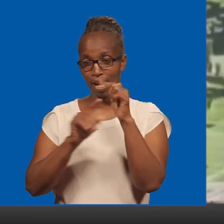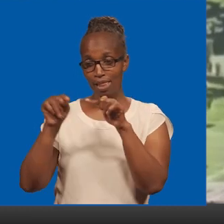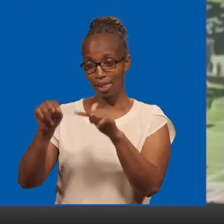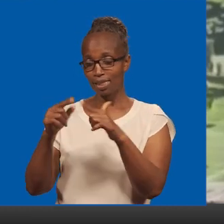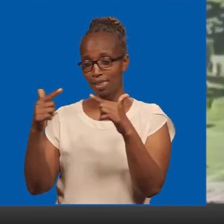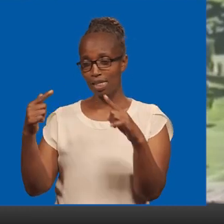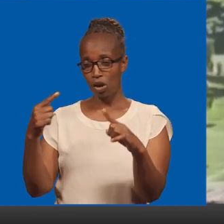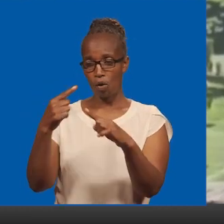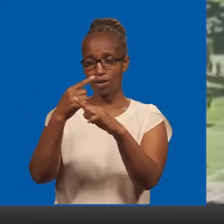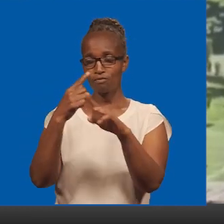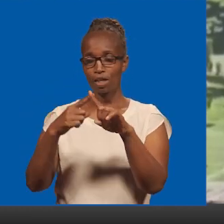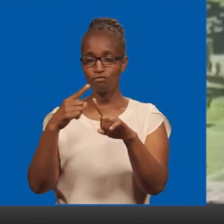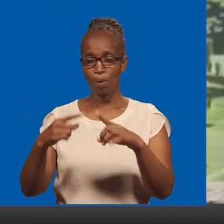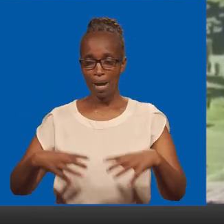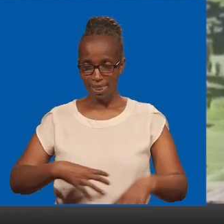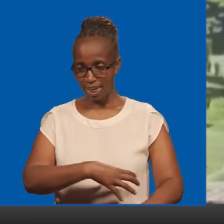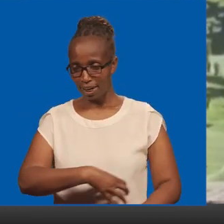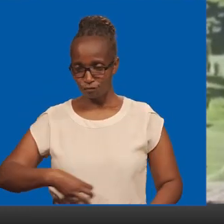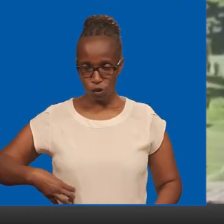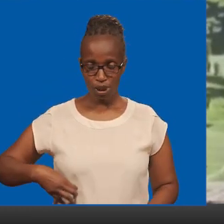conflicts cause refugees.